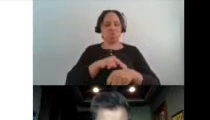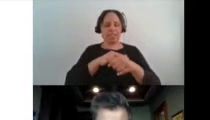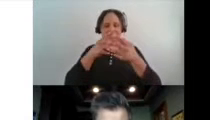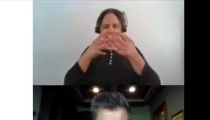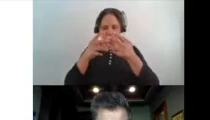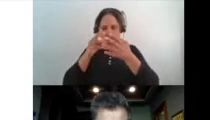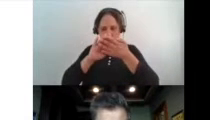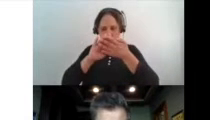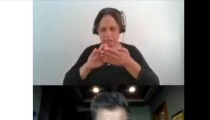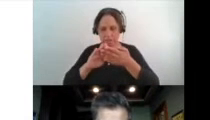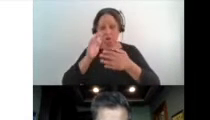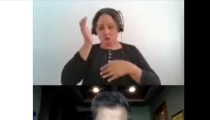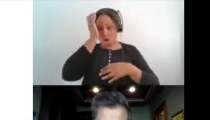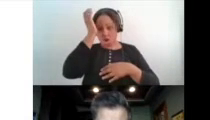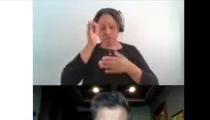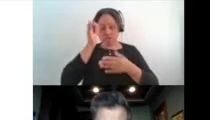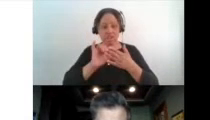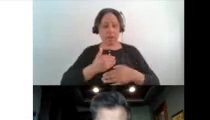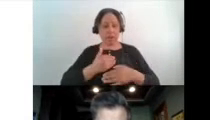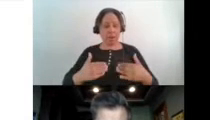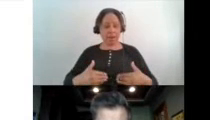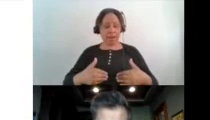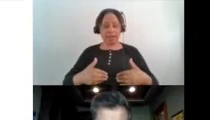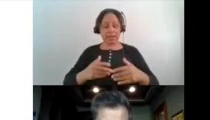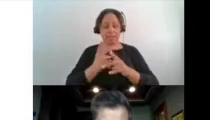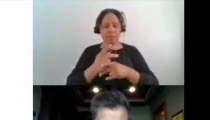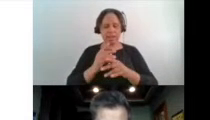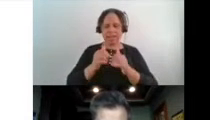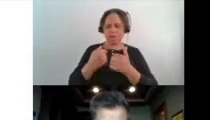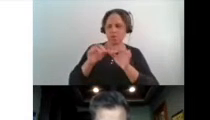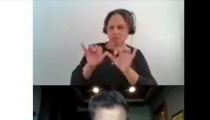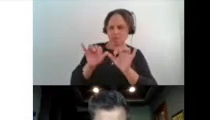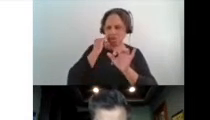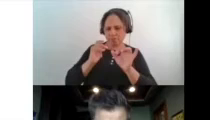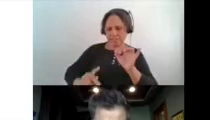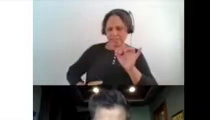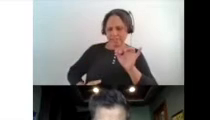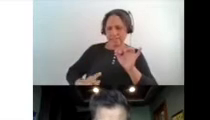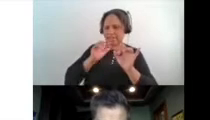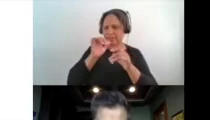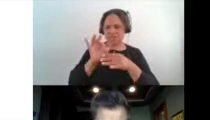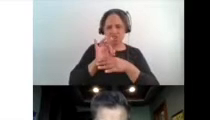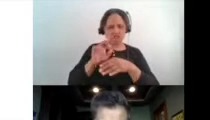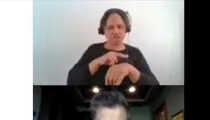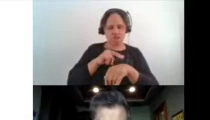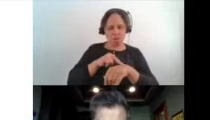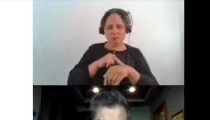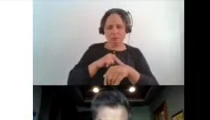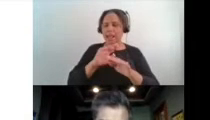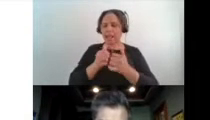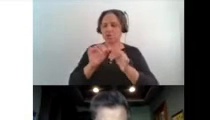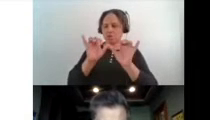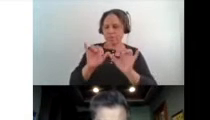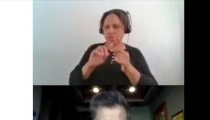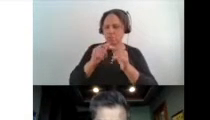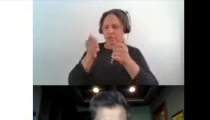body produces. And so how do we measure when kidney function is not normal and when the kidney function is declining? Well, simply put, one could measure